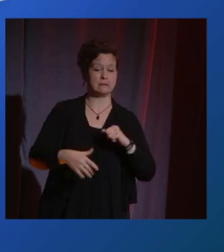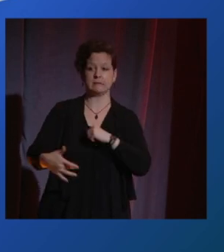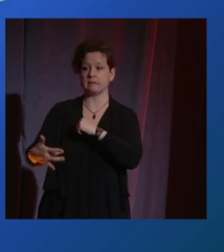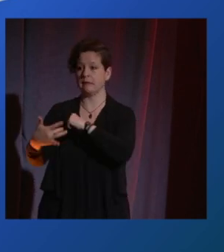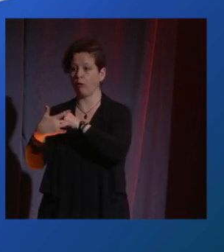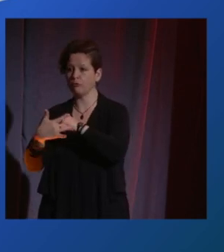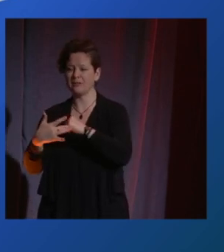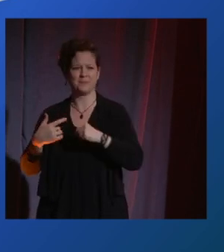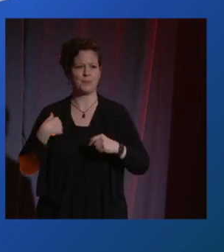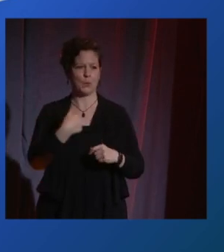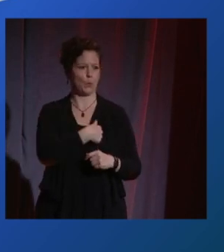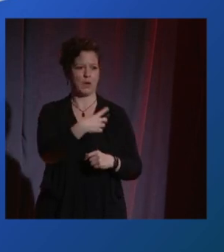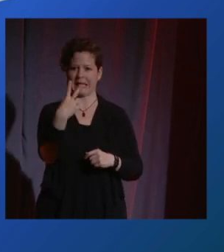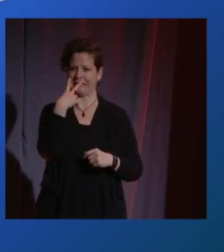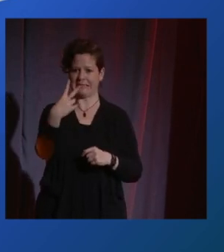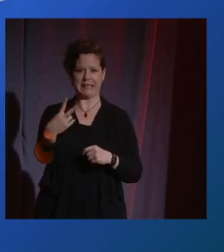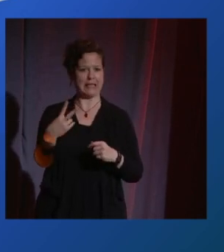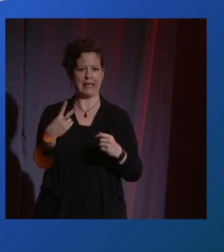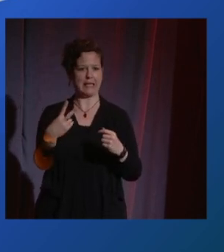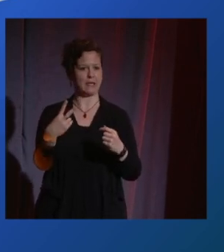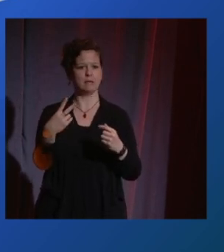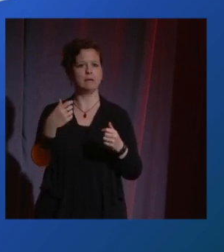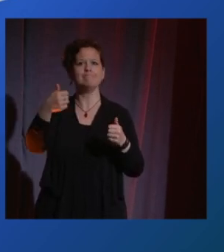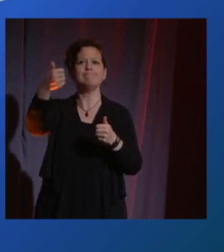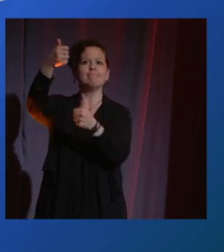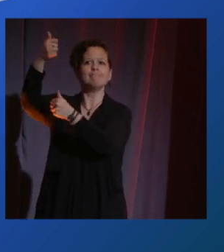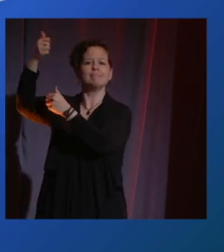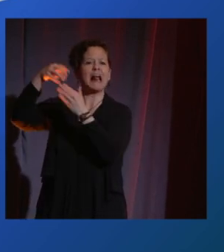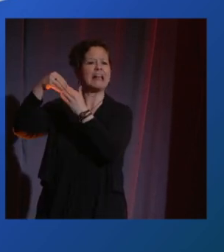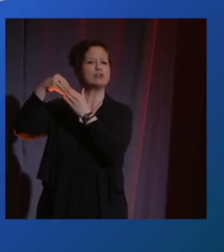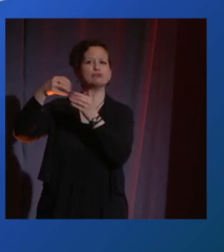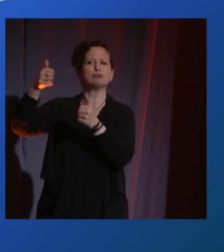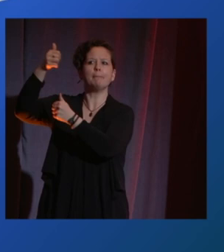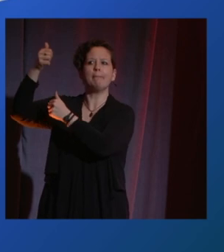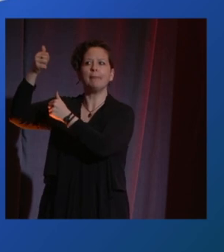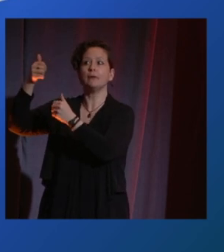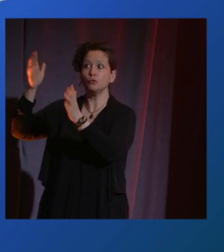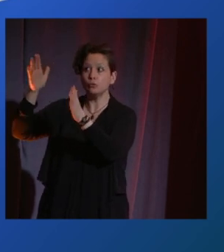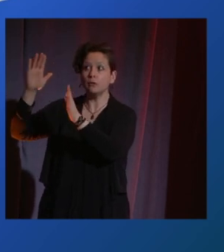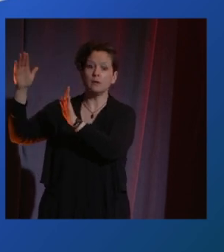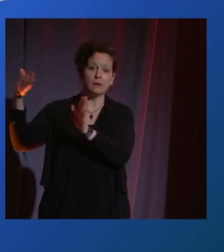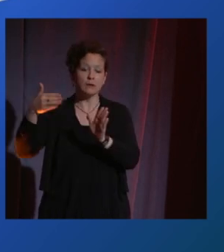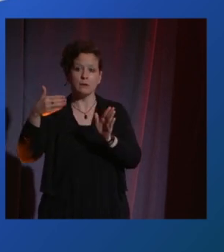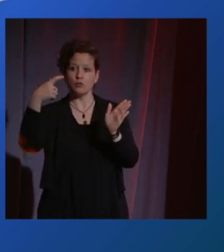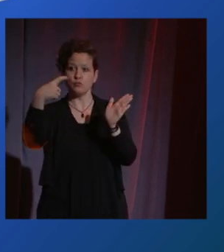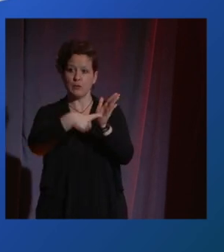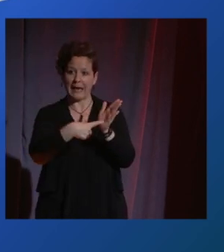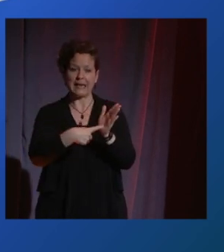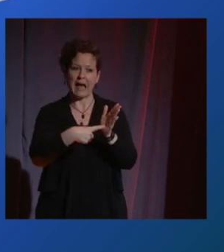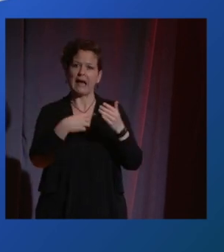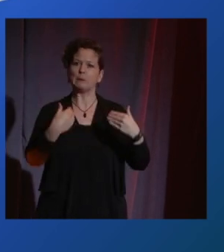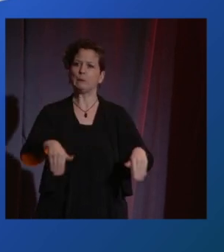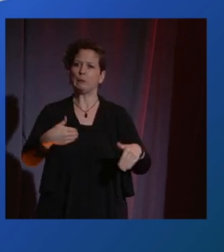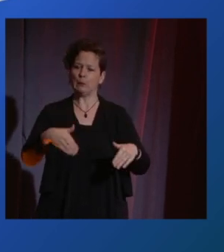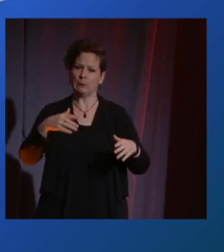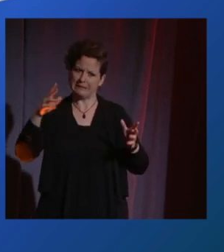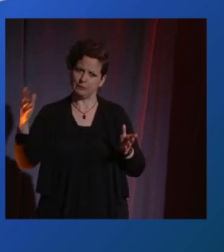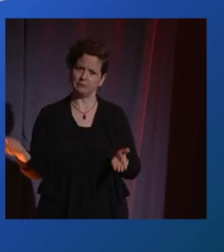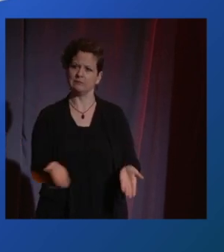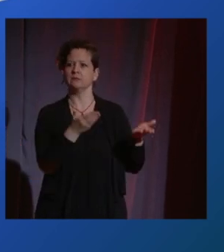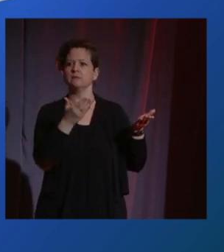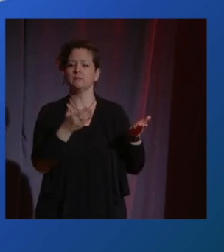seeing this massive movement in leadership to take the understanding that we're now having and directed